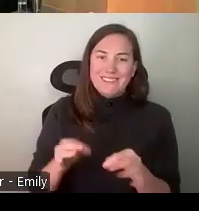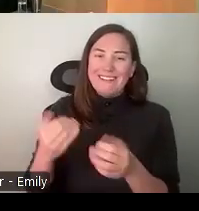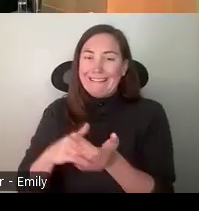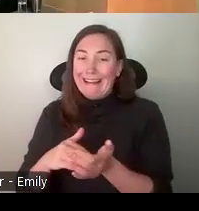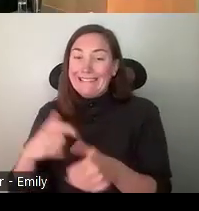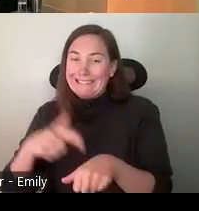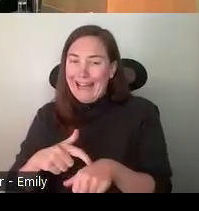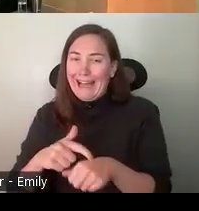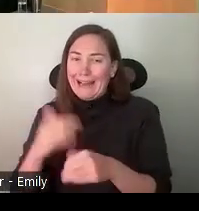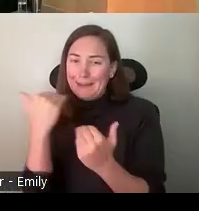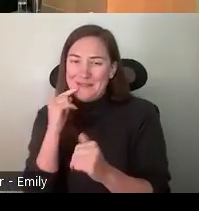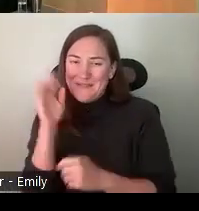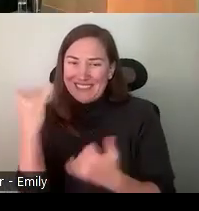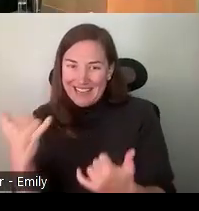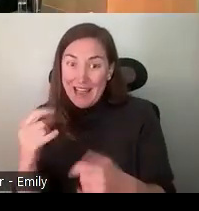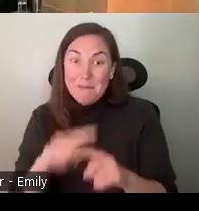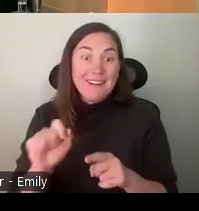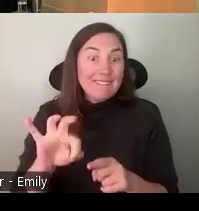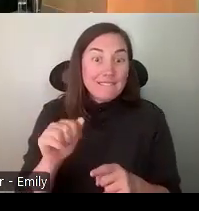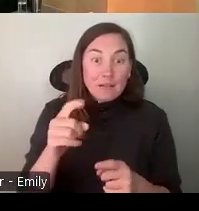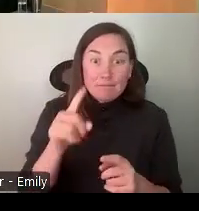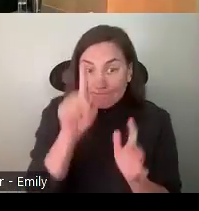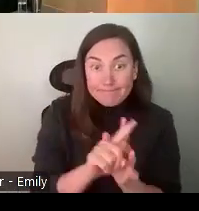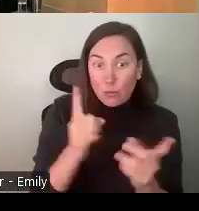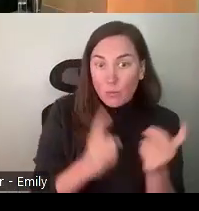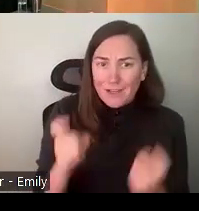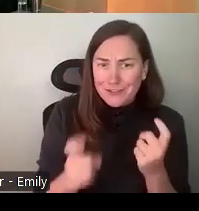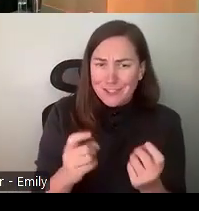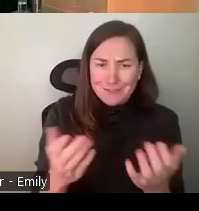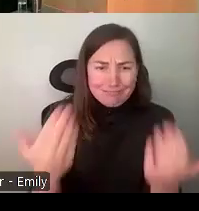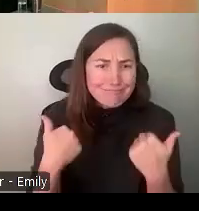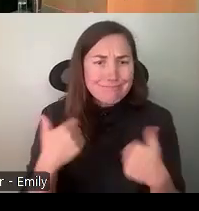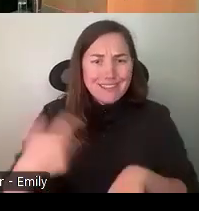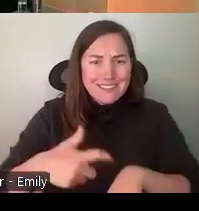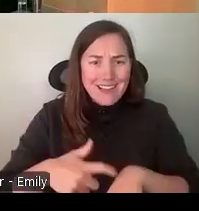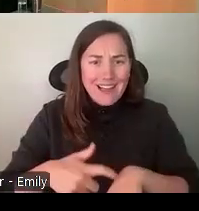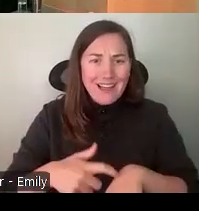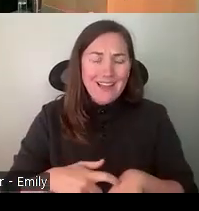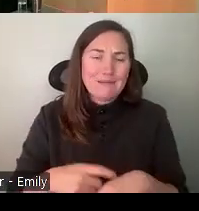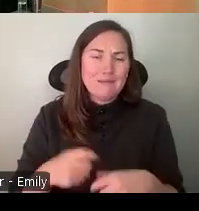but I'm definitely happy to address questions at the end of the talk or at any other point.